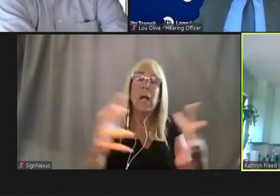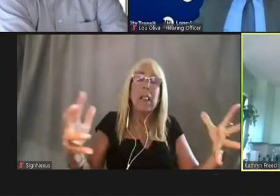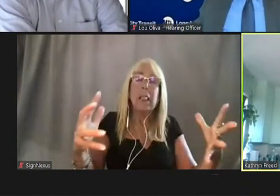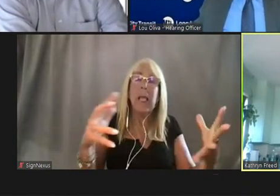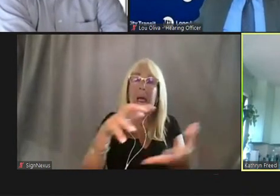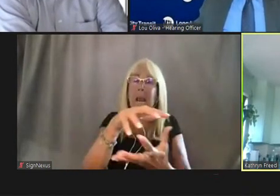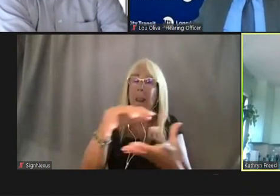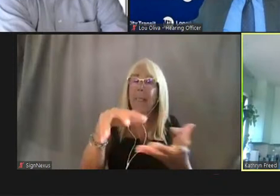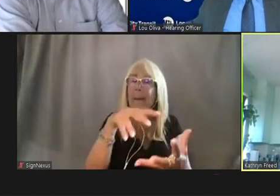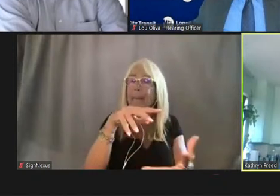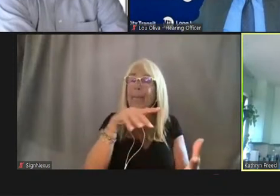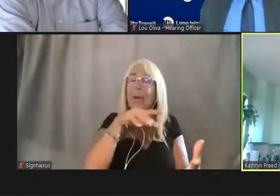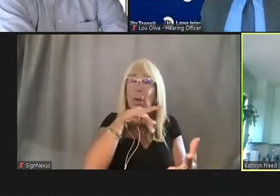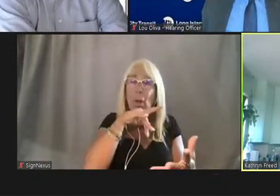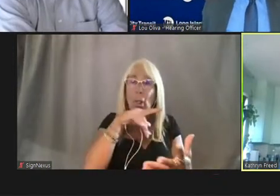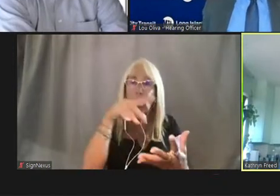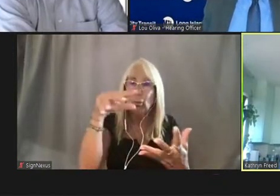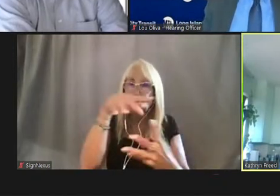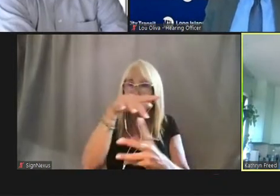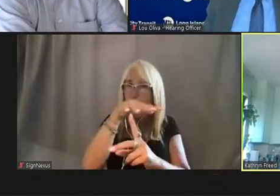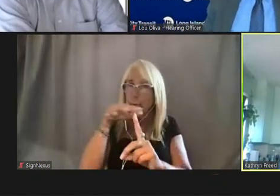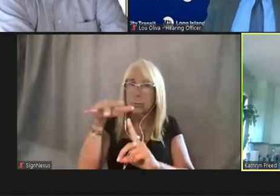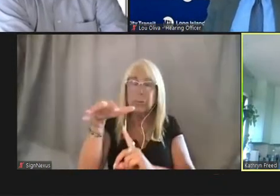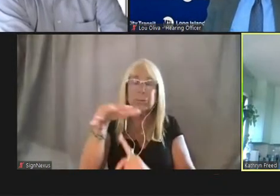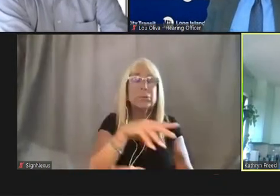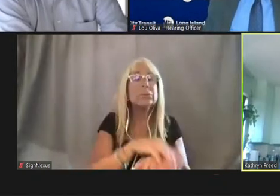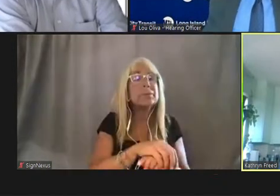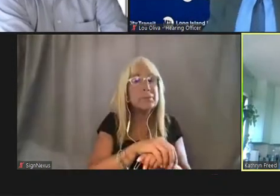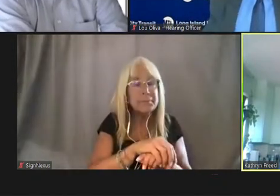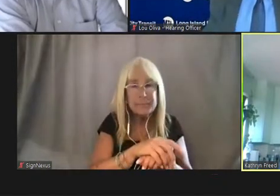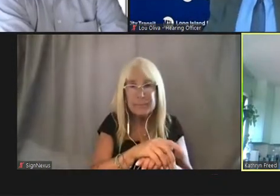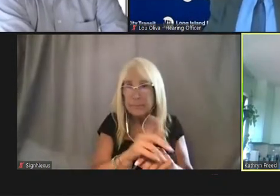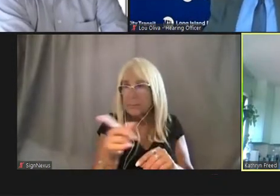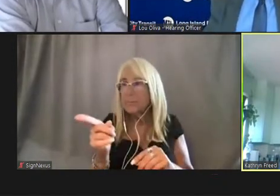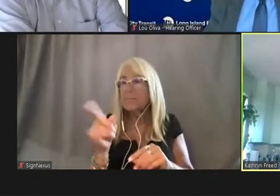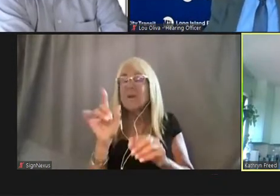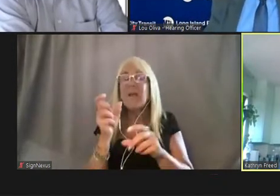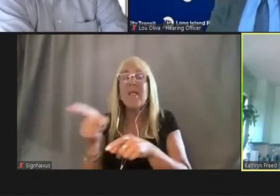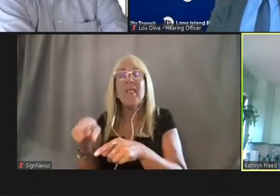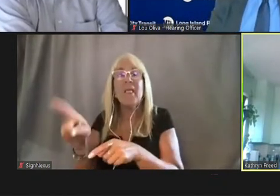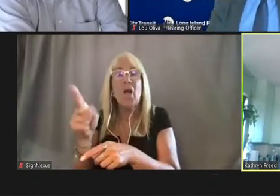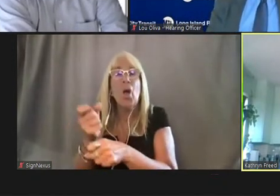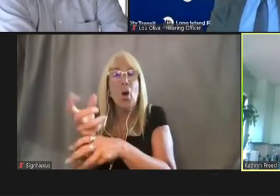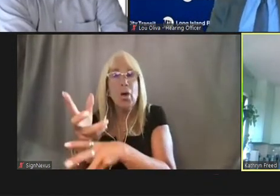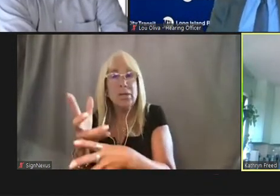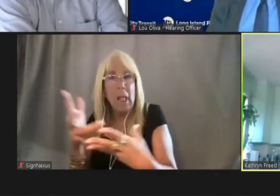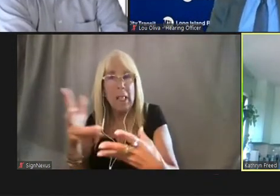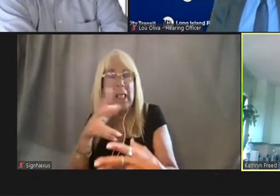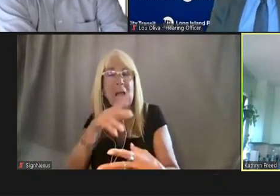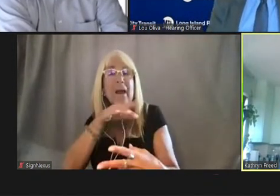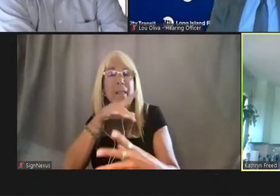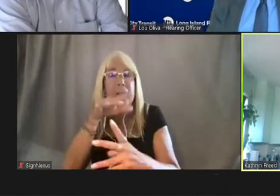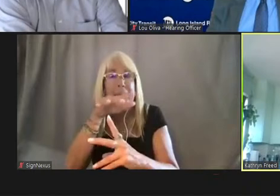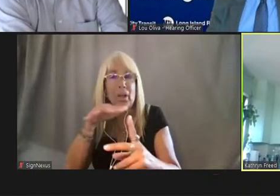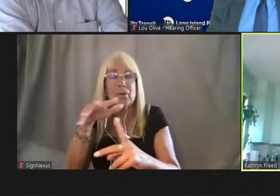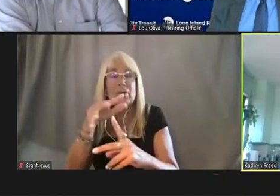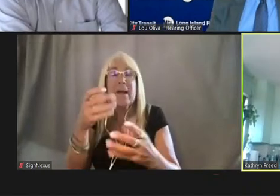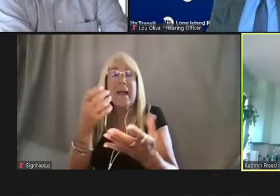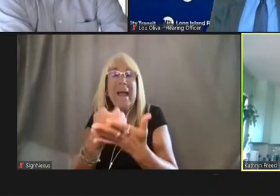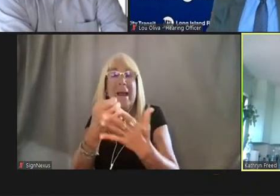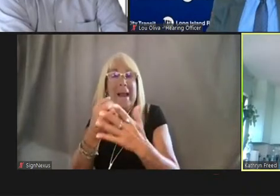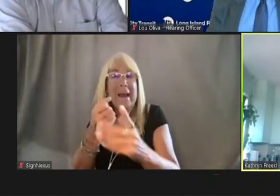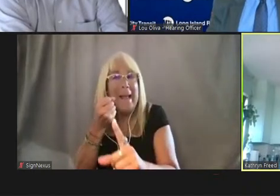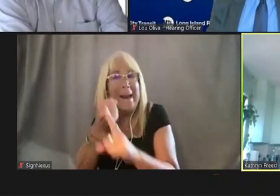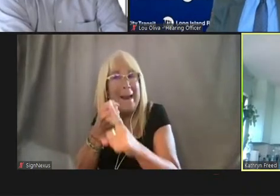so that everyone would agree that it's uh they cost a lot of the pollution I'd also like to see an economic impact study because